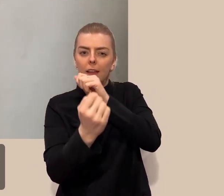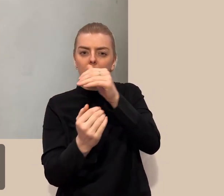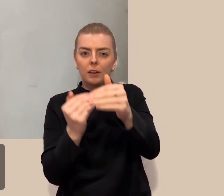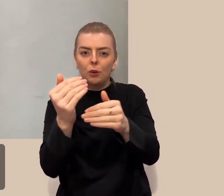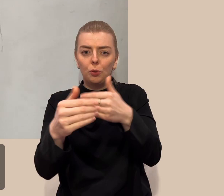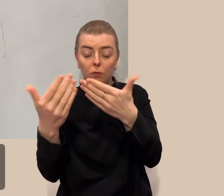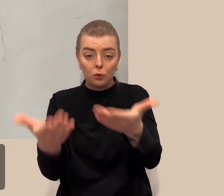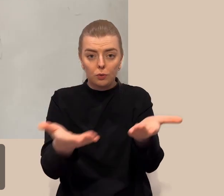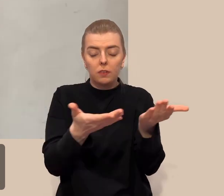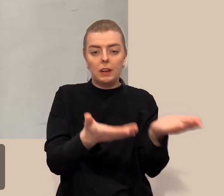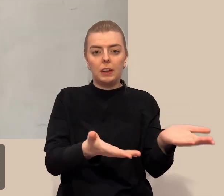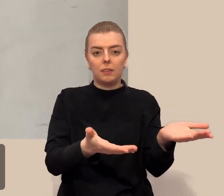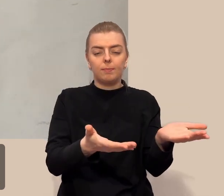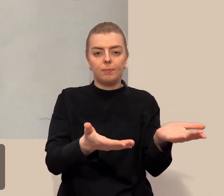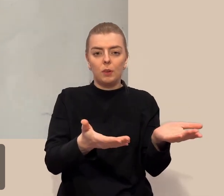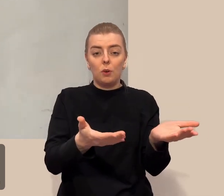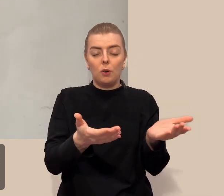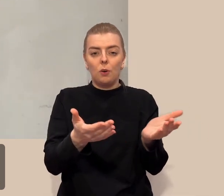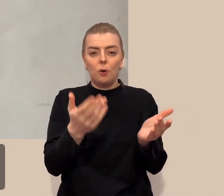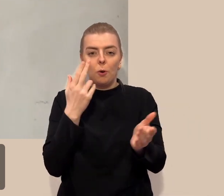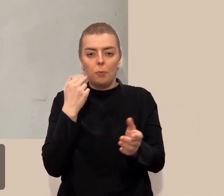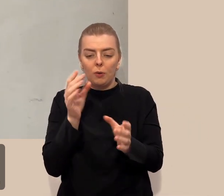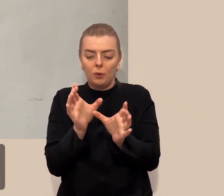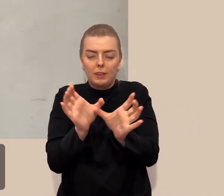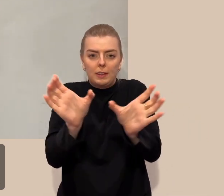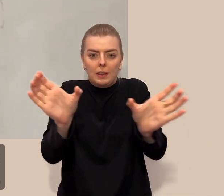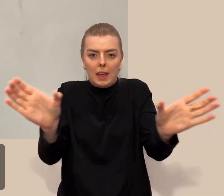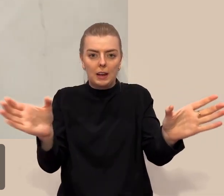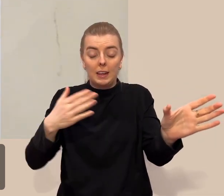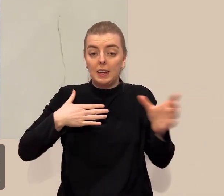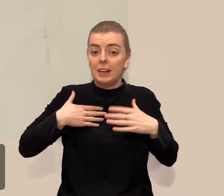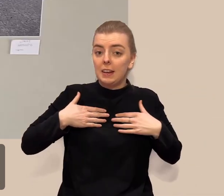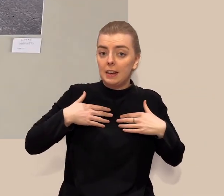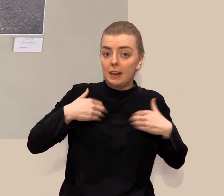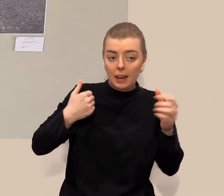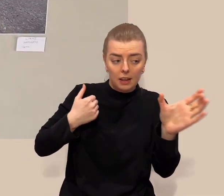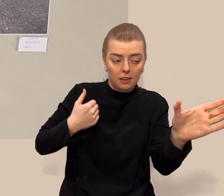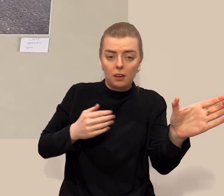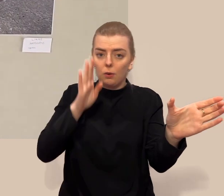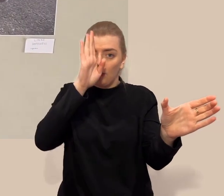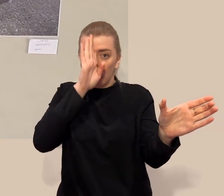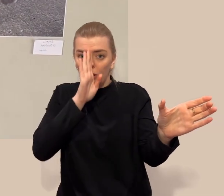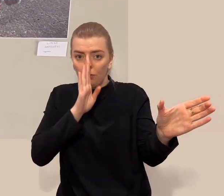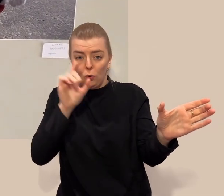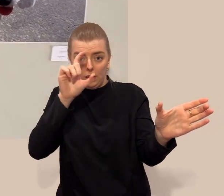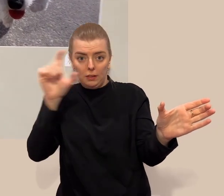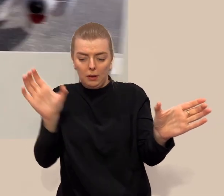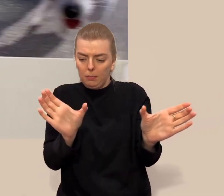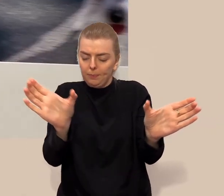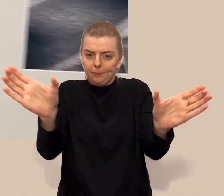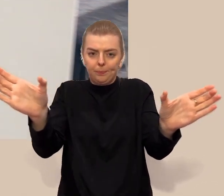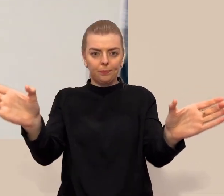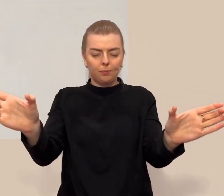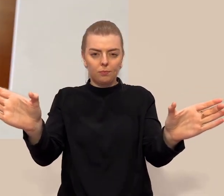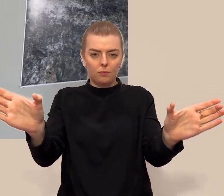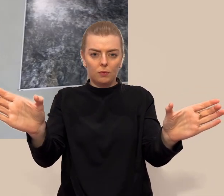shifts as you walk around the exhibition and we've tried to kind of divide it into happy zones and